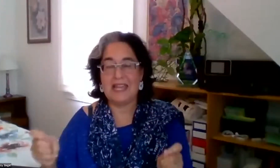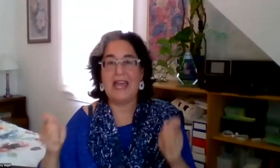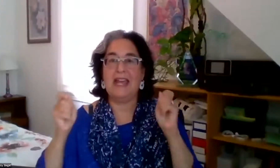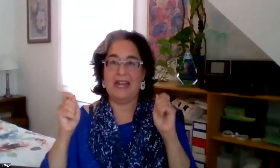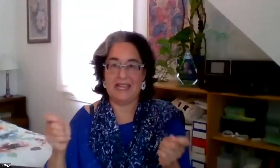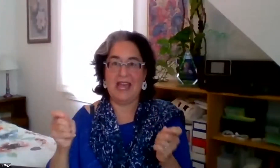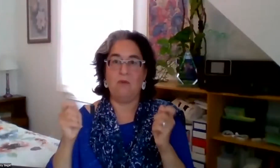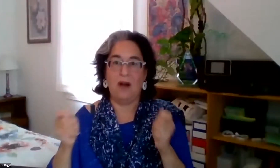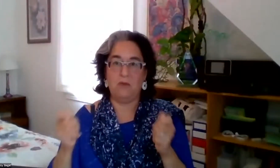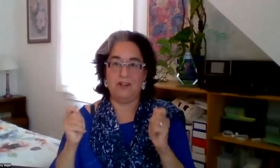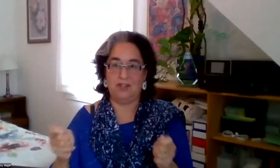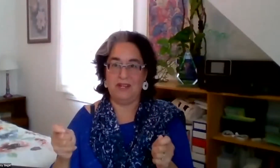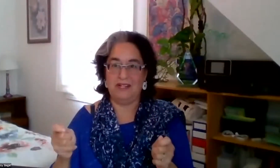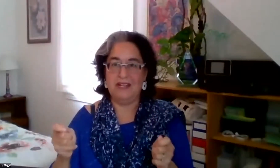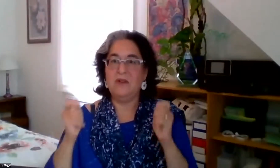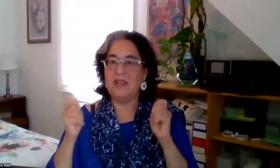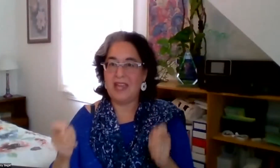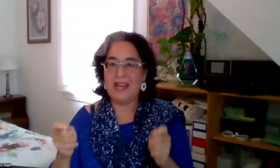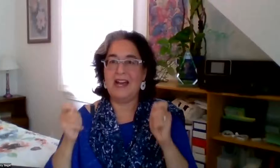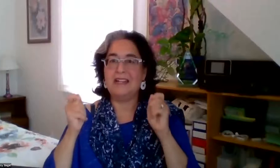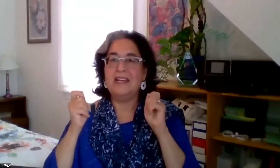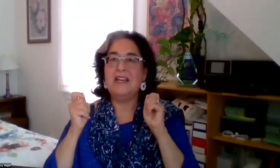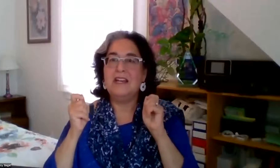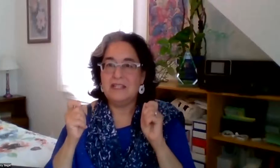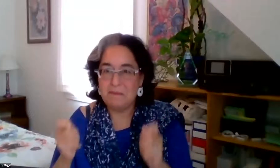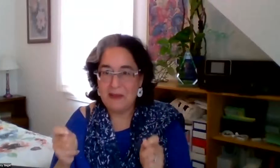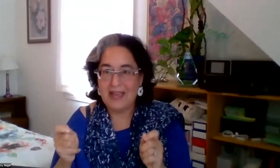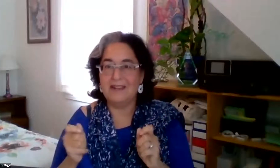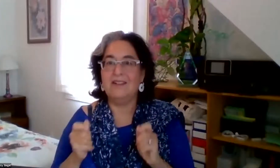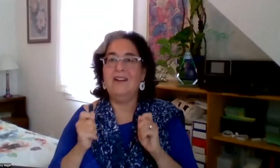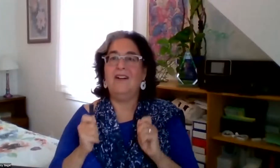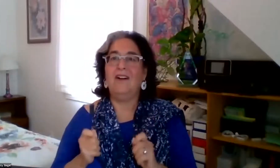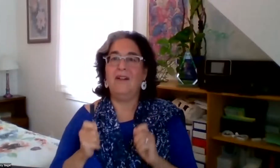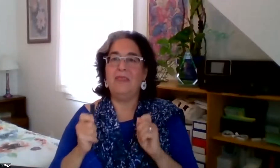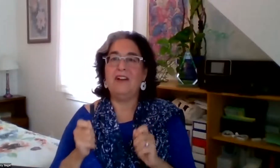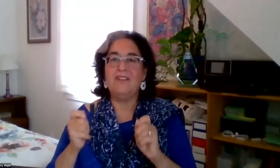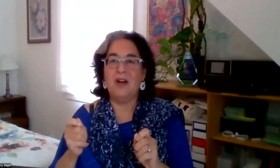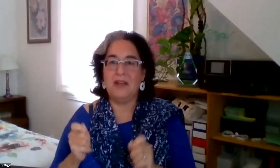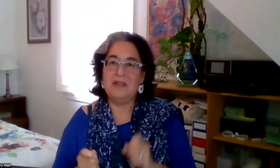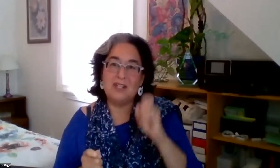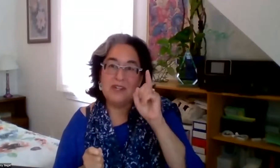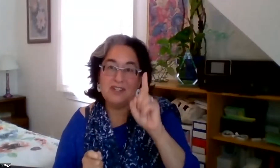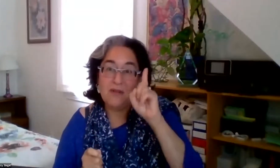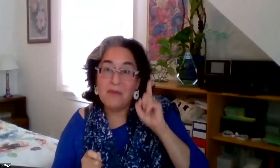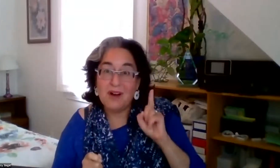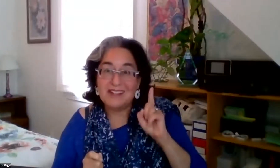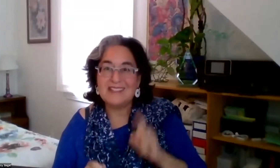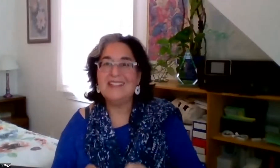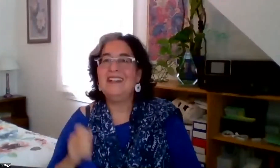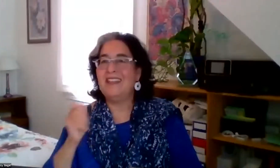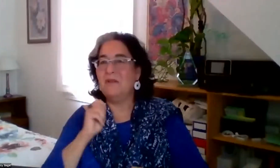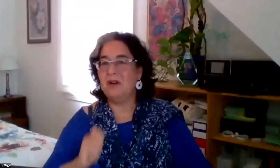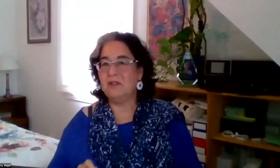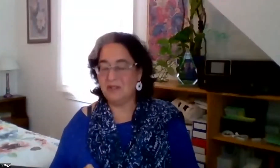again and again and again what we're doing. We cannot depend on their knowing, because we told them